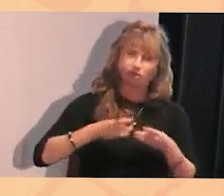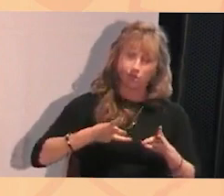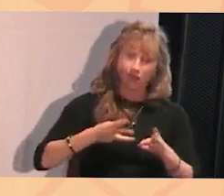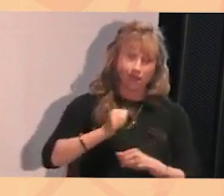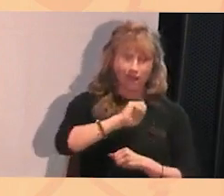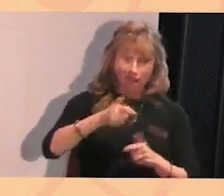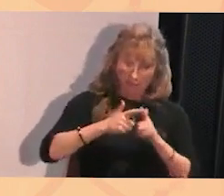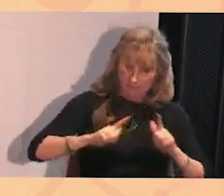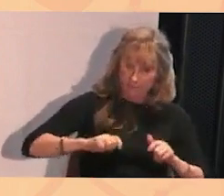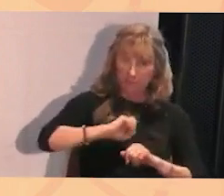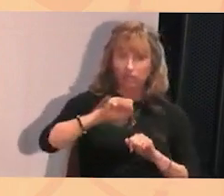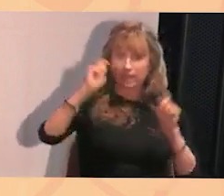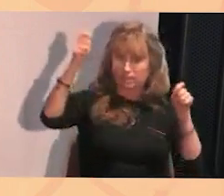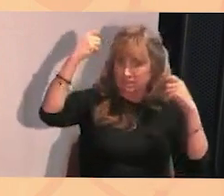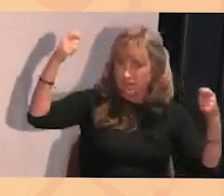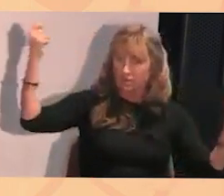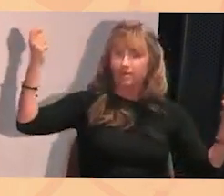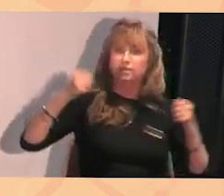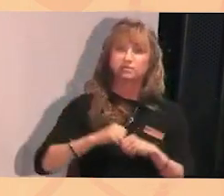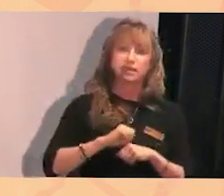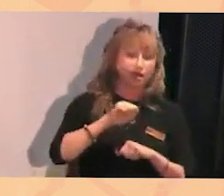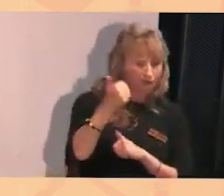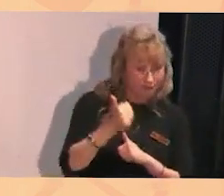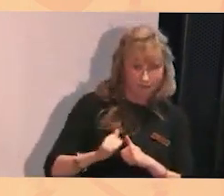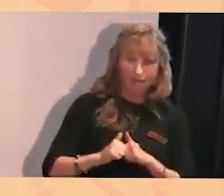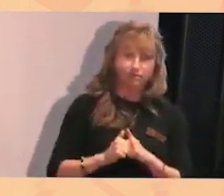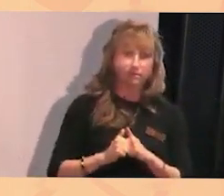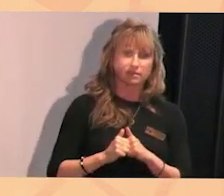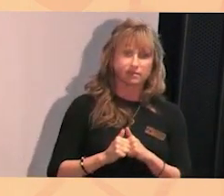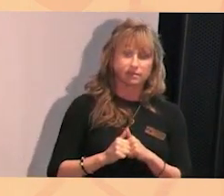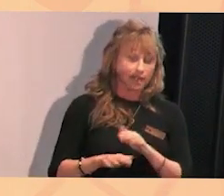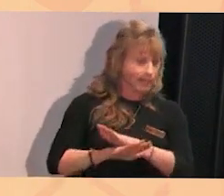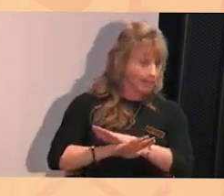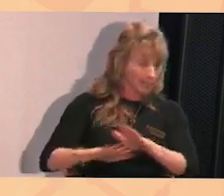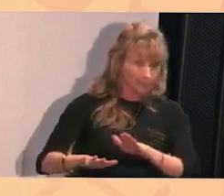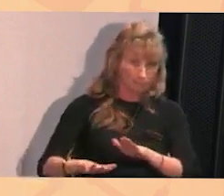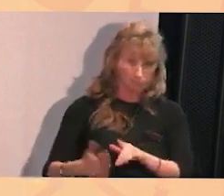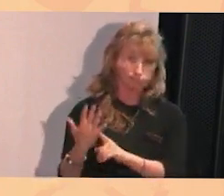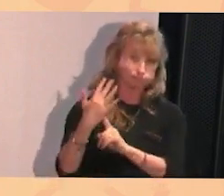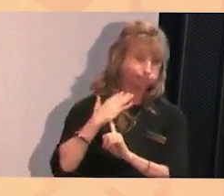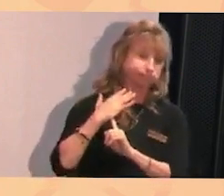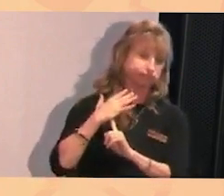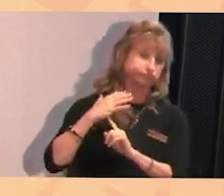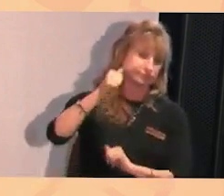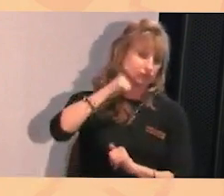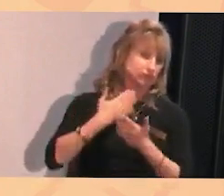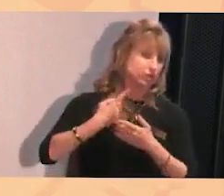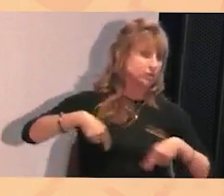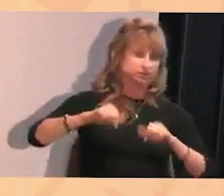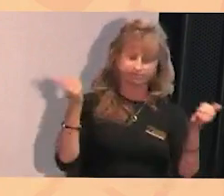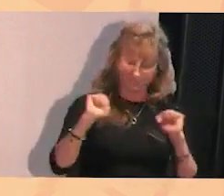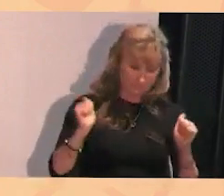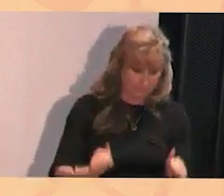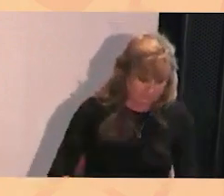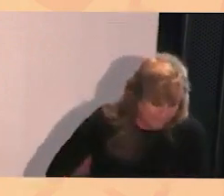language, our ceremonies, our ritual, our art, and we will not allow others to exploit us any further.